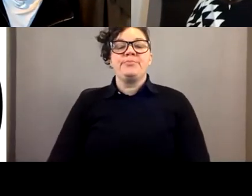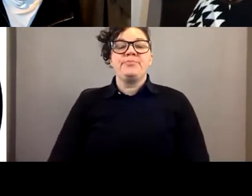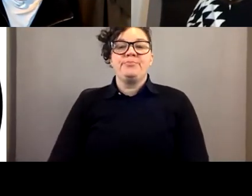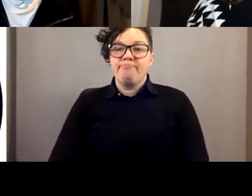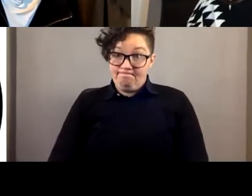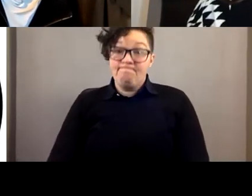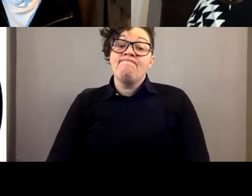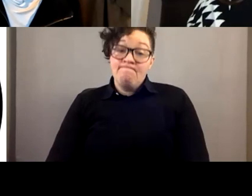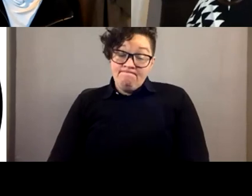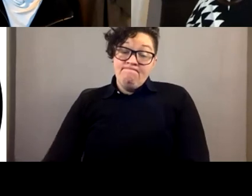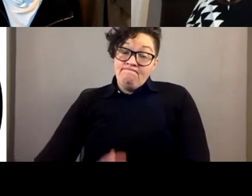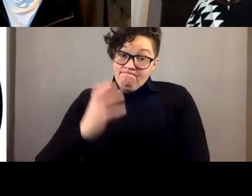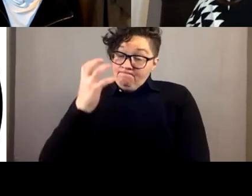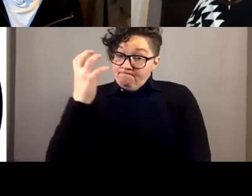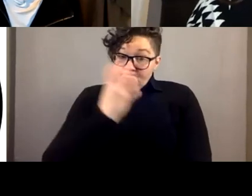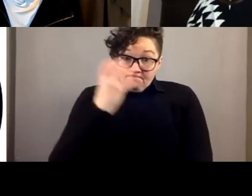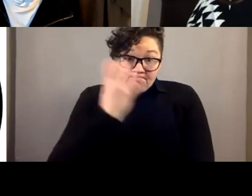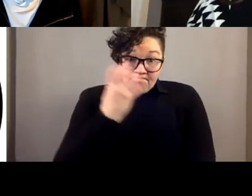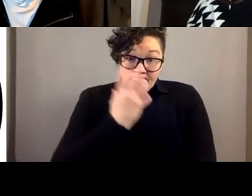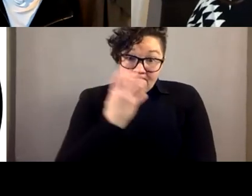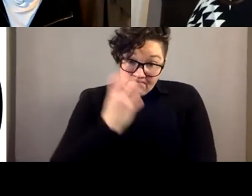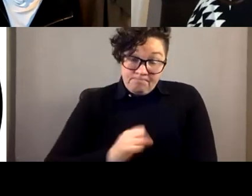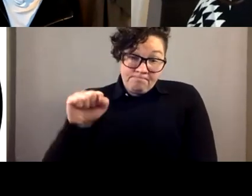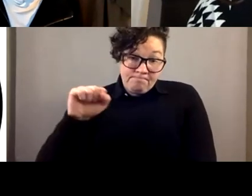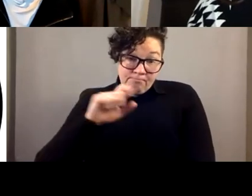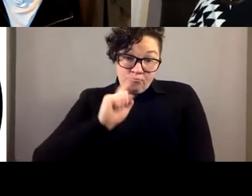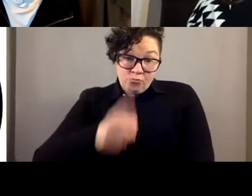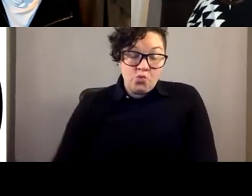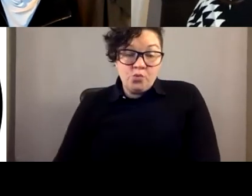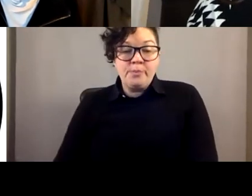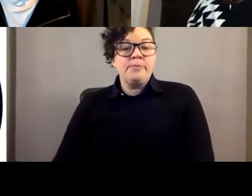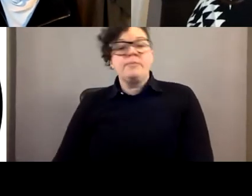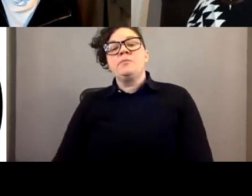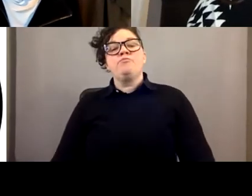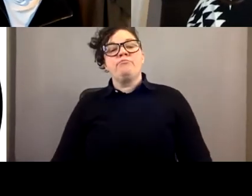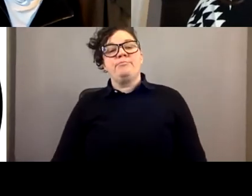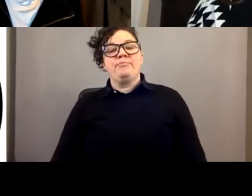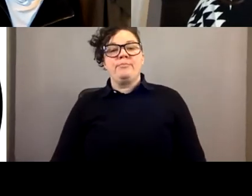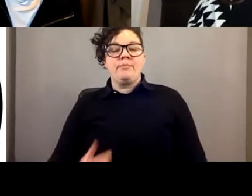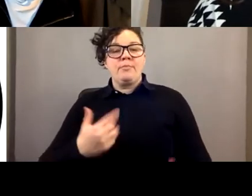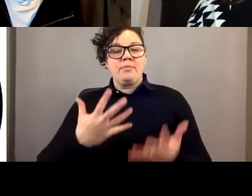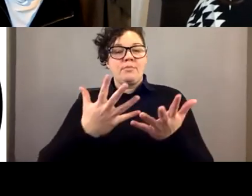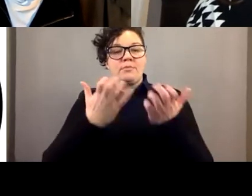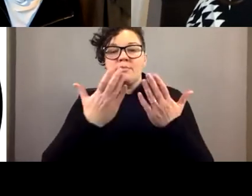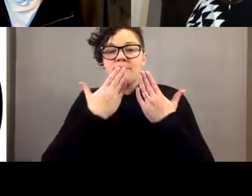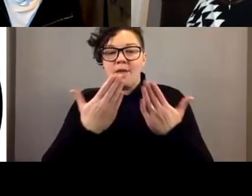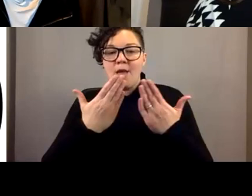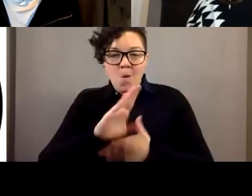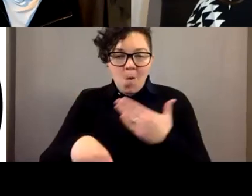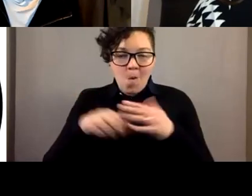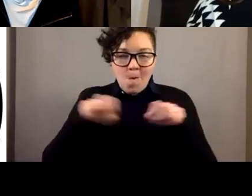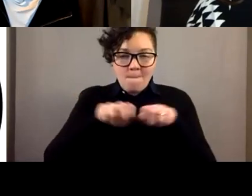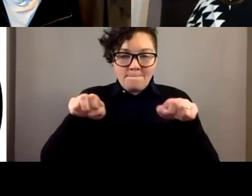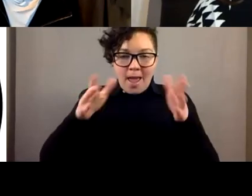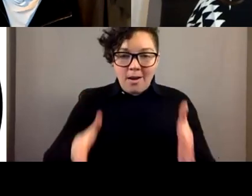Wow. Well, I certainly want to thank our distinguished panelists. And I would like to invite Dean